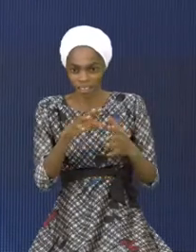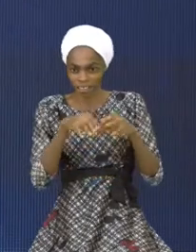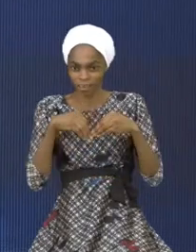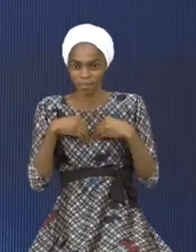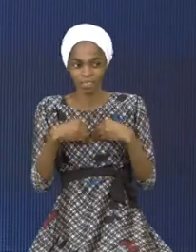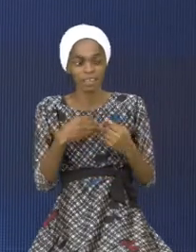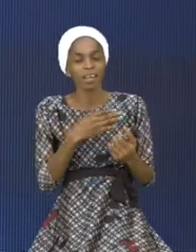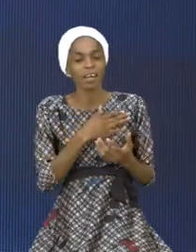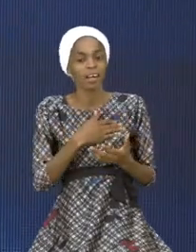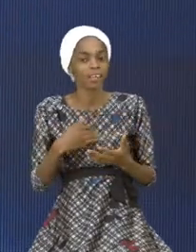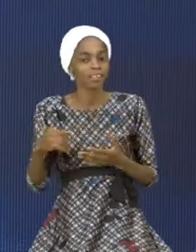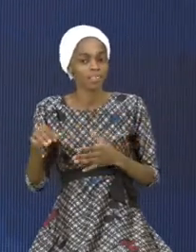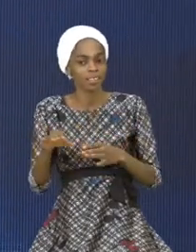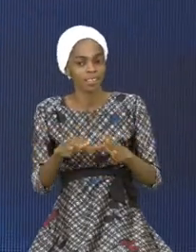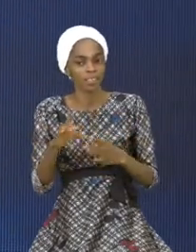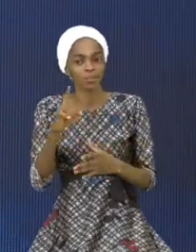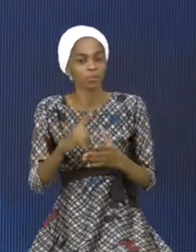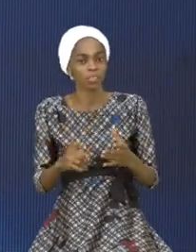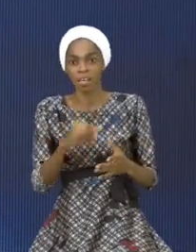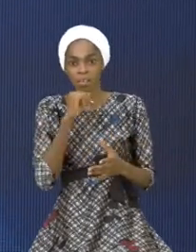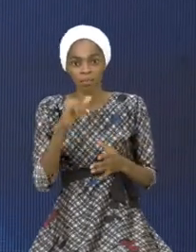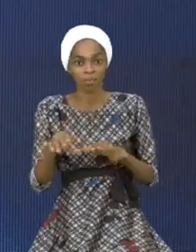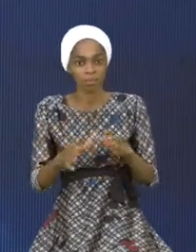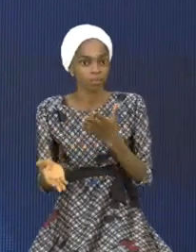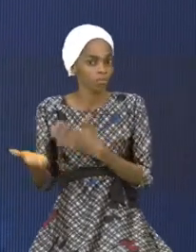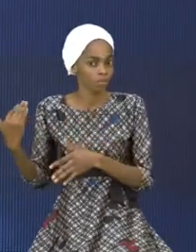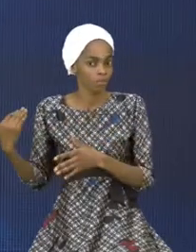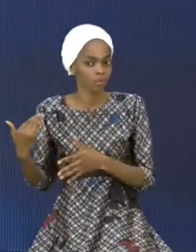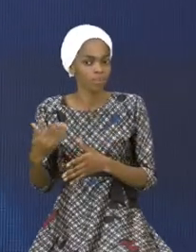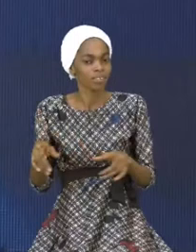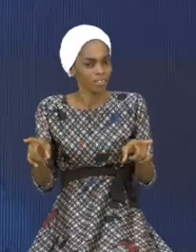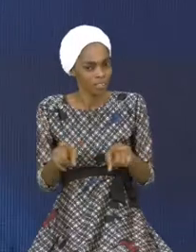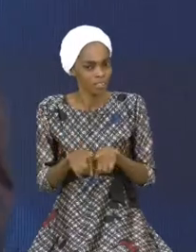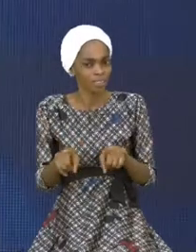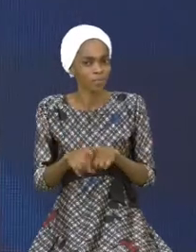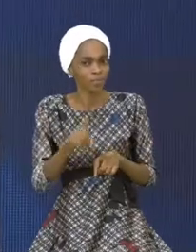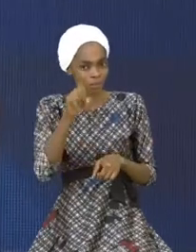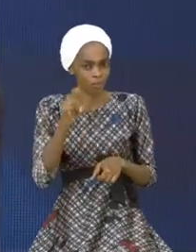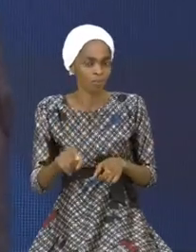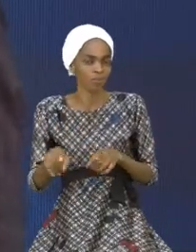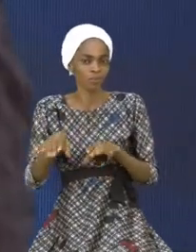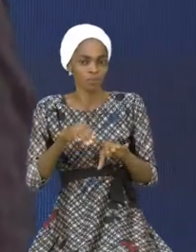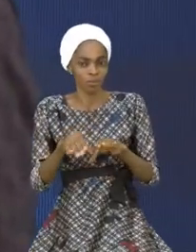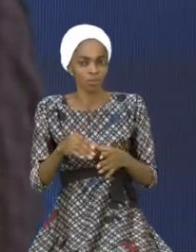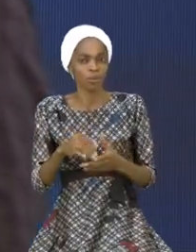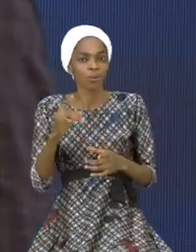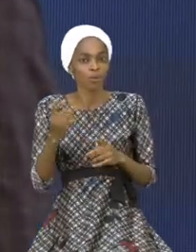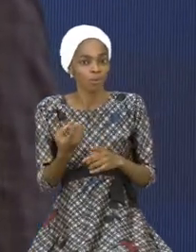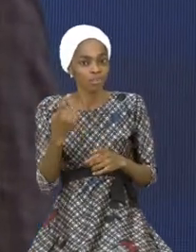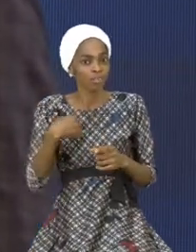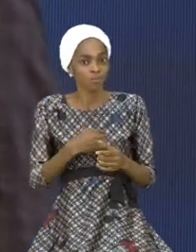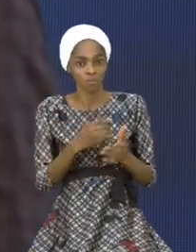they did what they couldn't do before. The same thing you must do. Once we